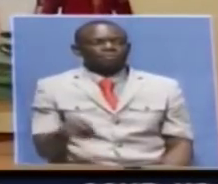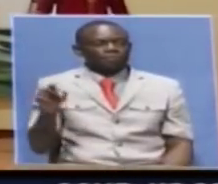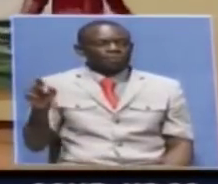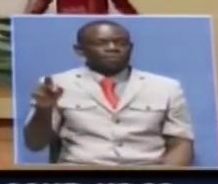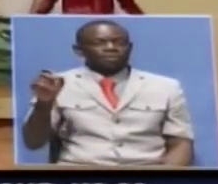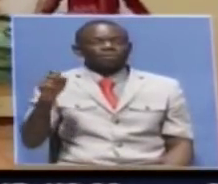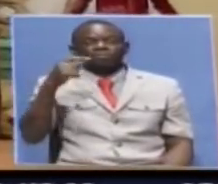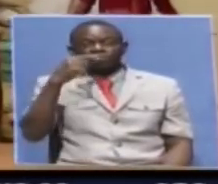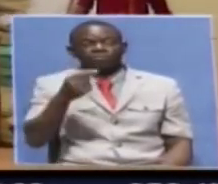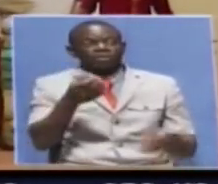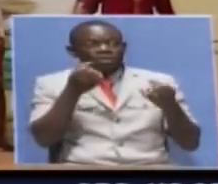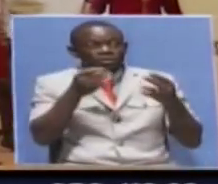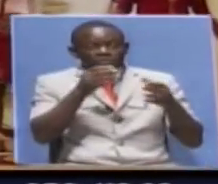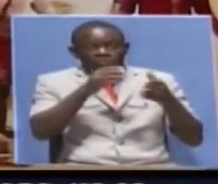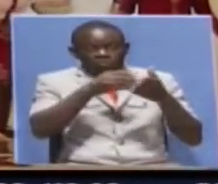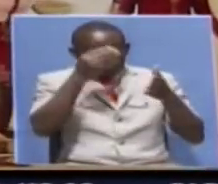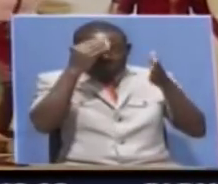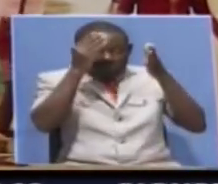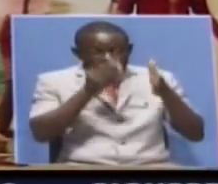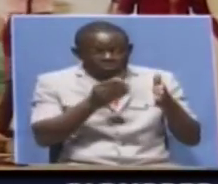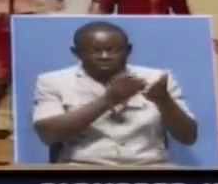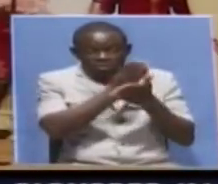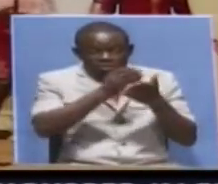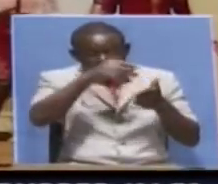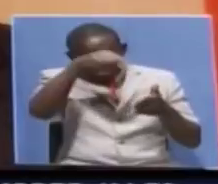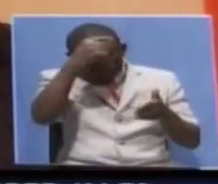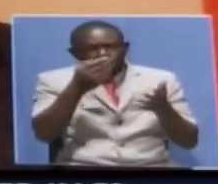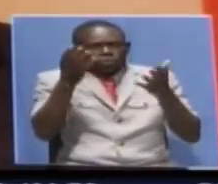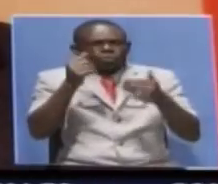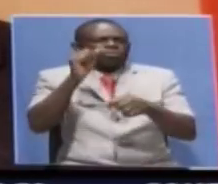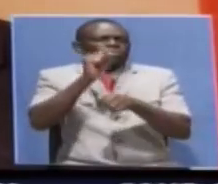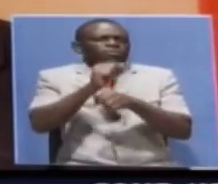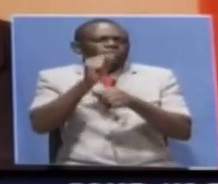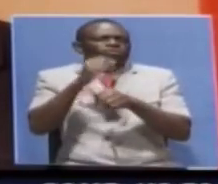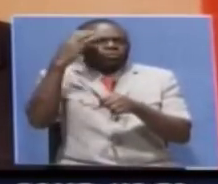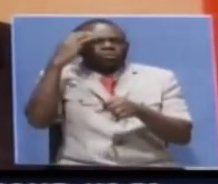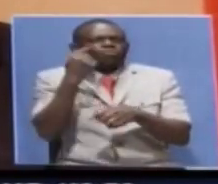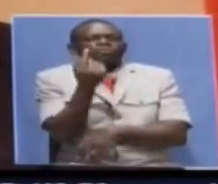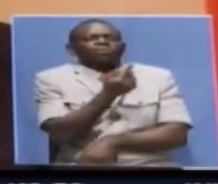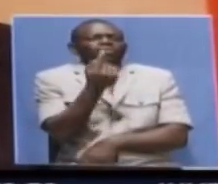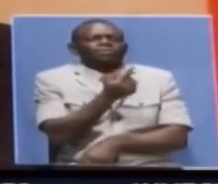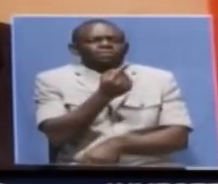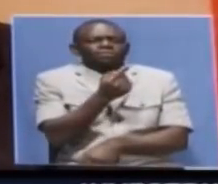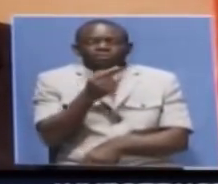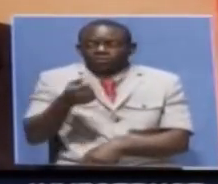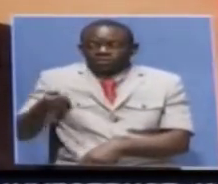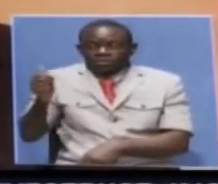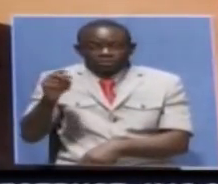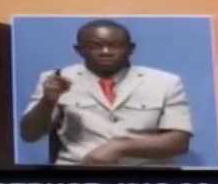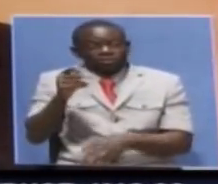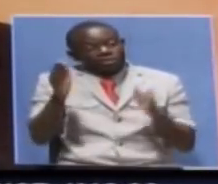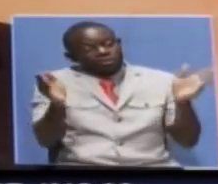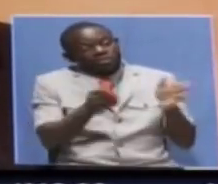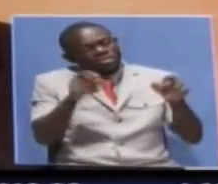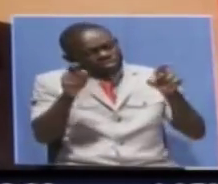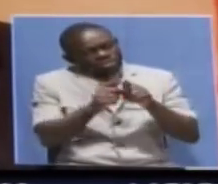desire white-collar jobs after graduating from college. The permanent secretary urged students to venture into art as one way